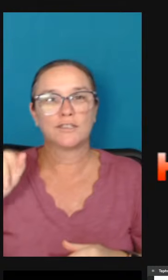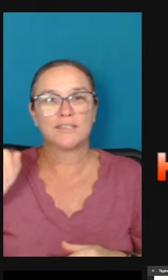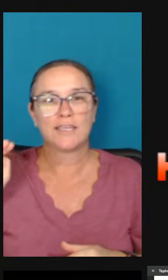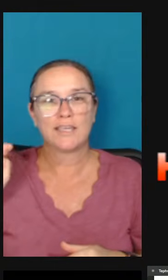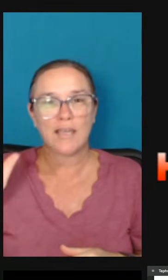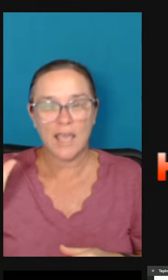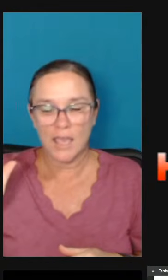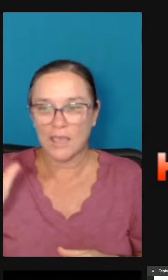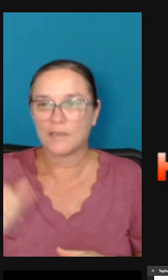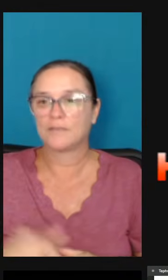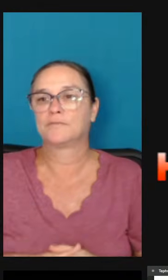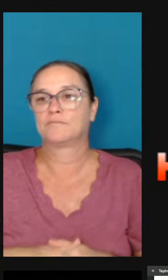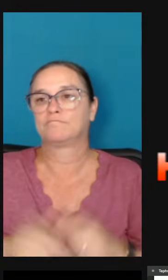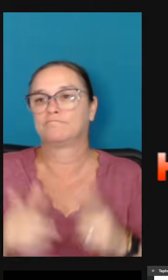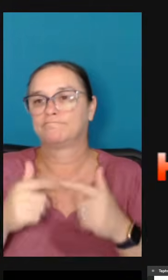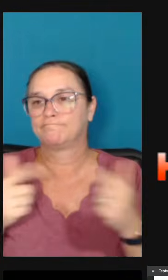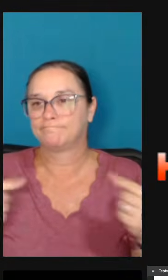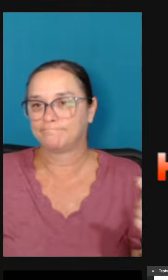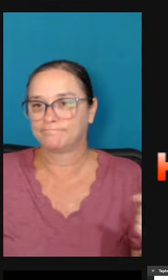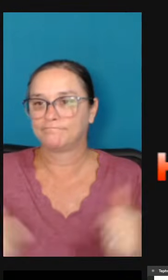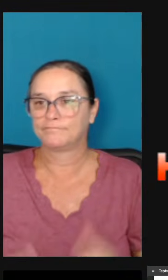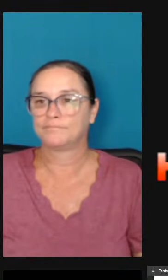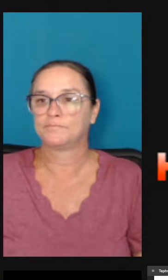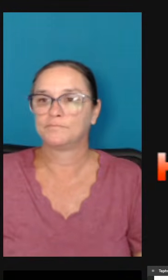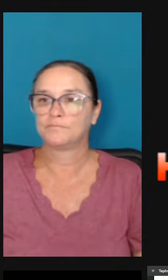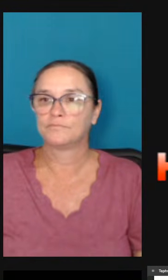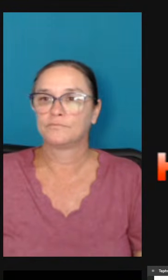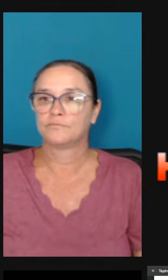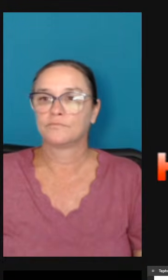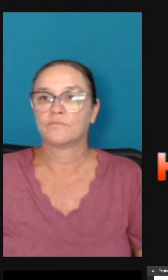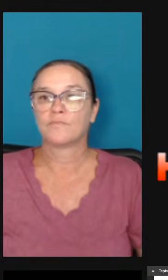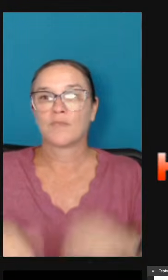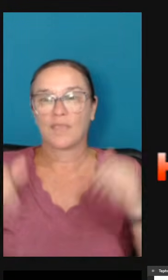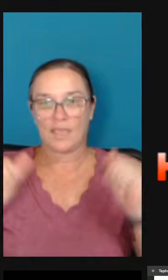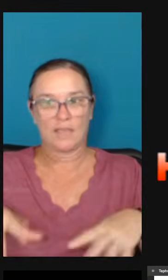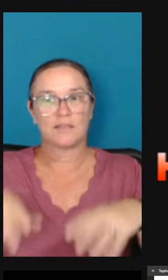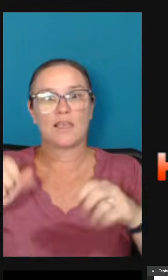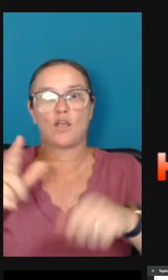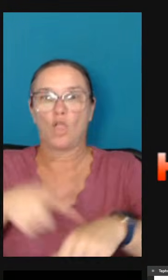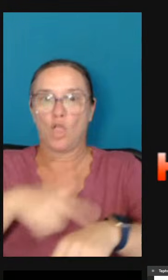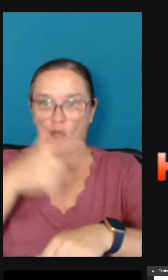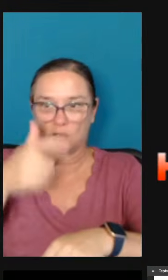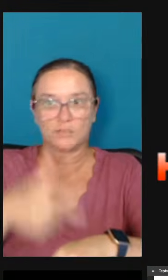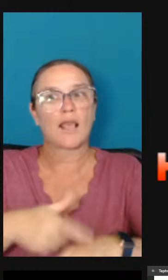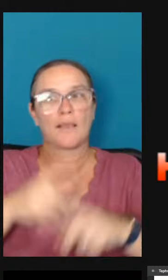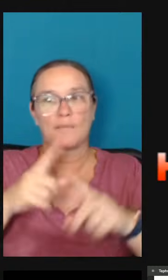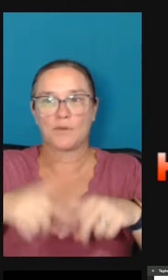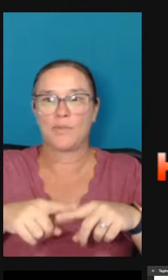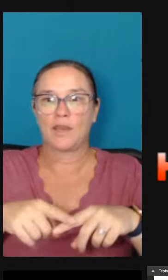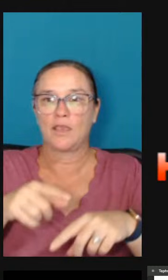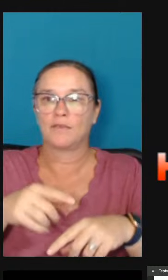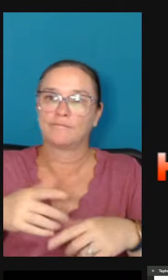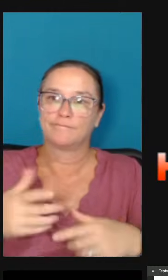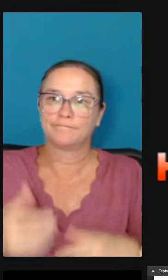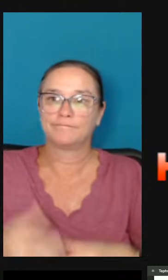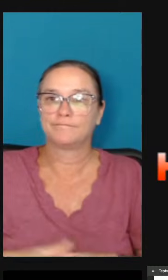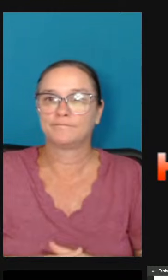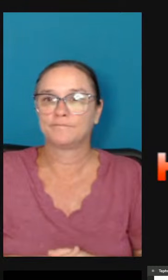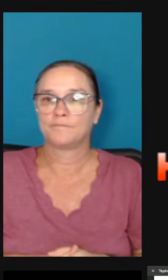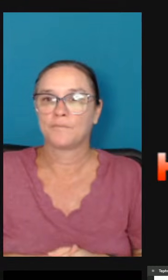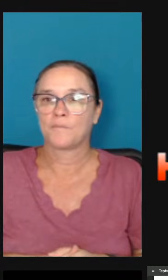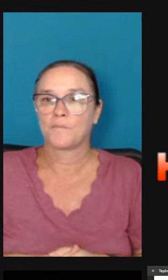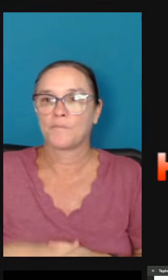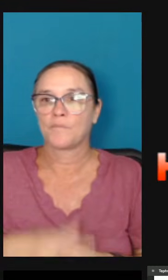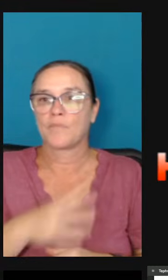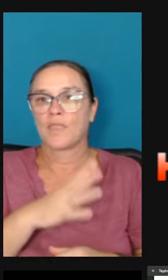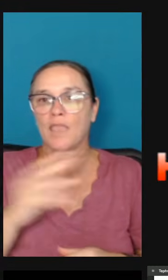et cetera, et cetera. So there can be quite a long time of cleanup, depending, right? And